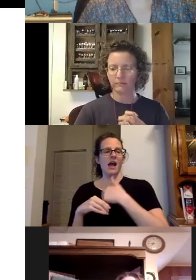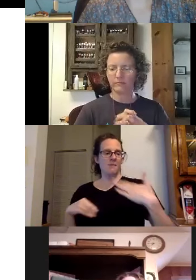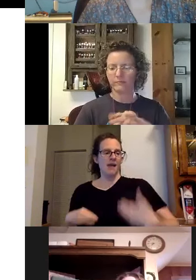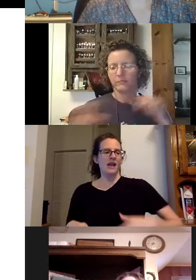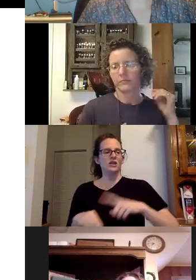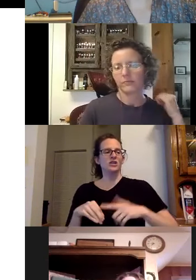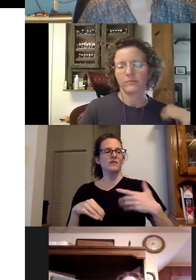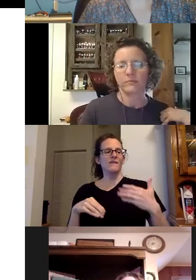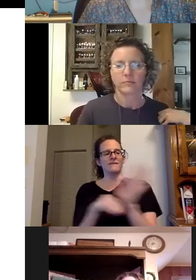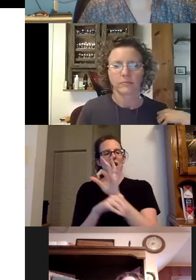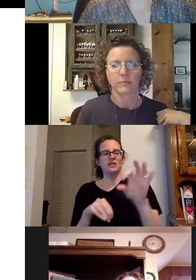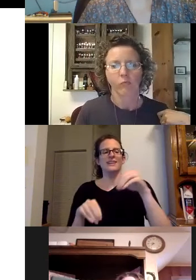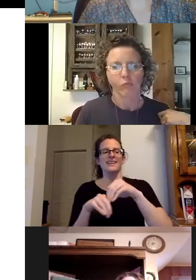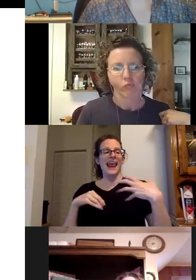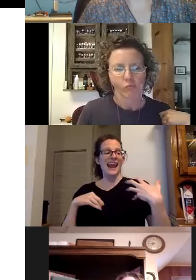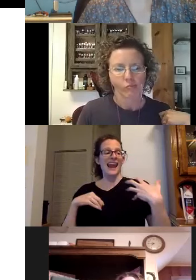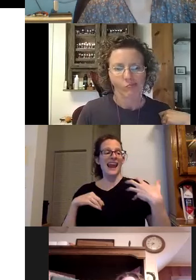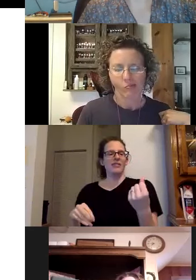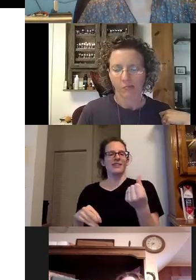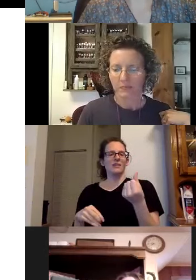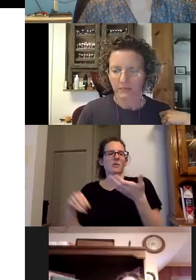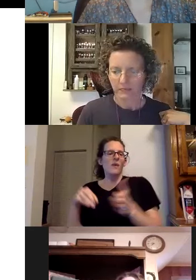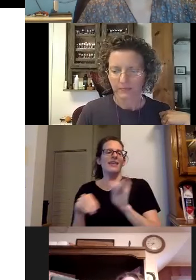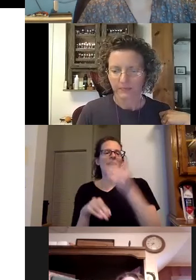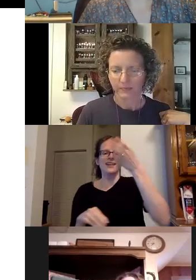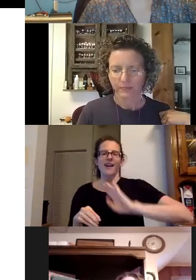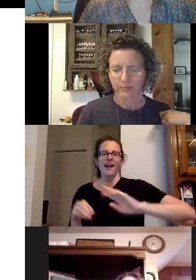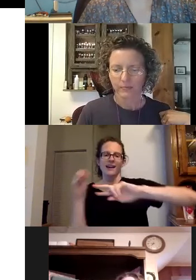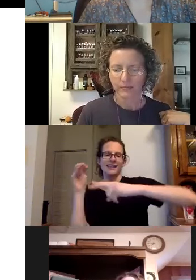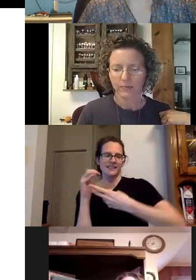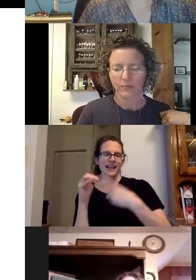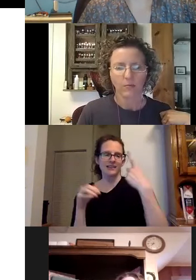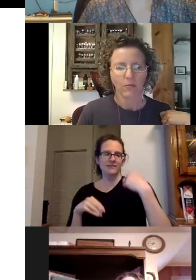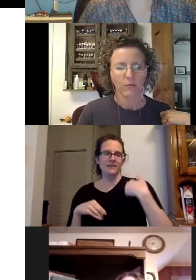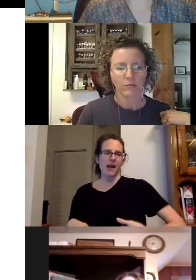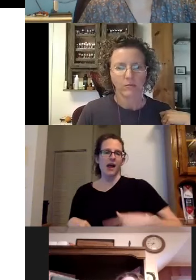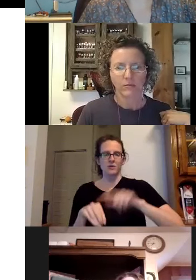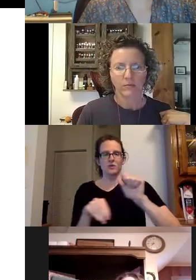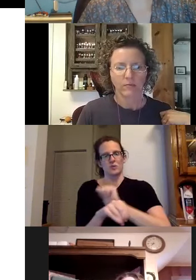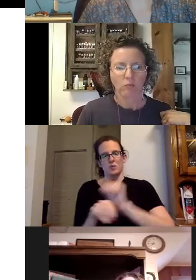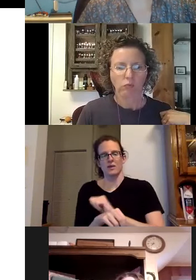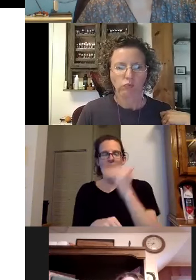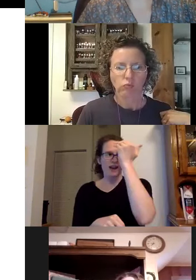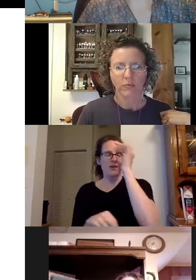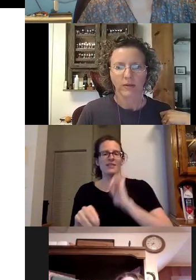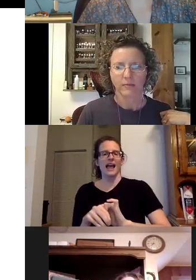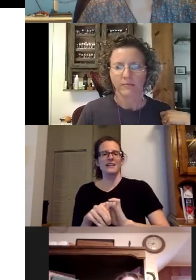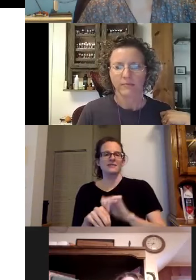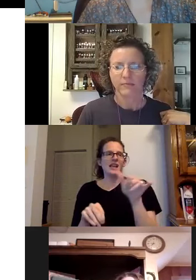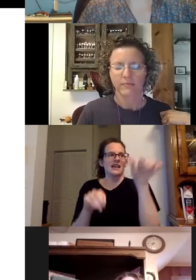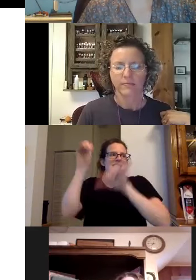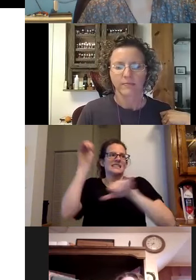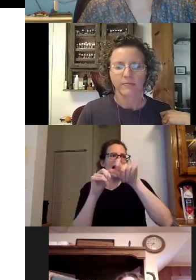in a healthy way that God intended it to. So I know that's really kind of sciencey,